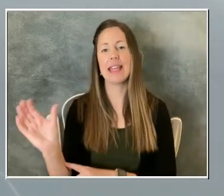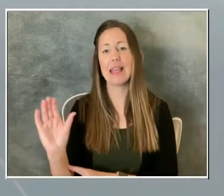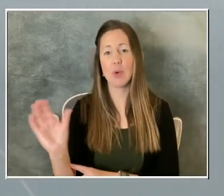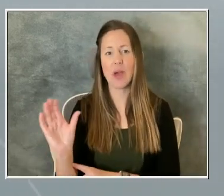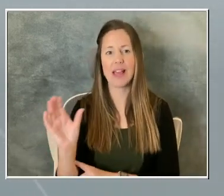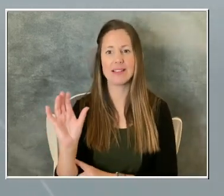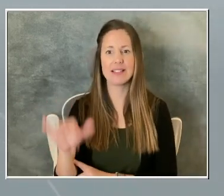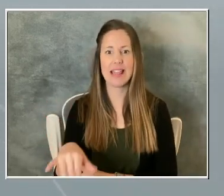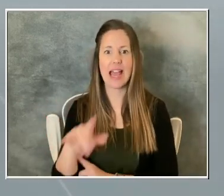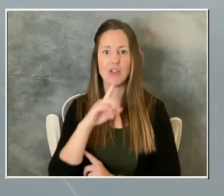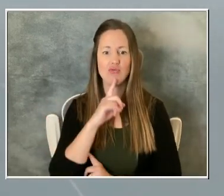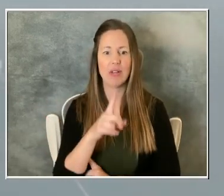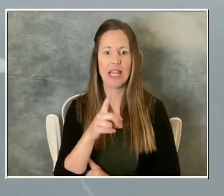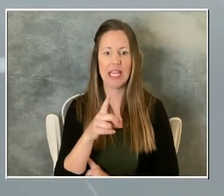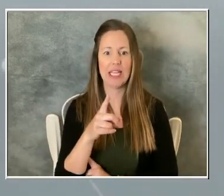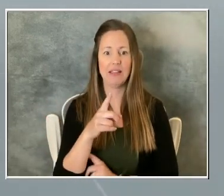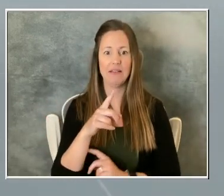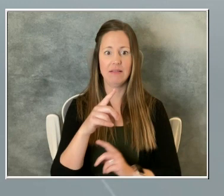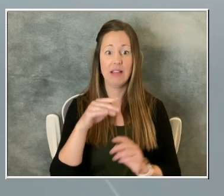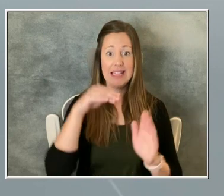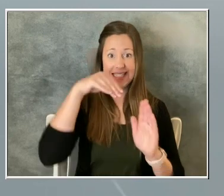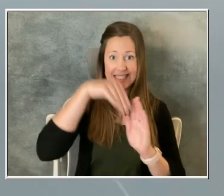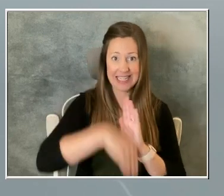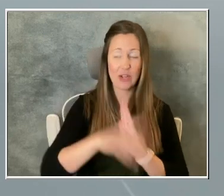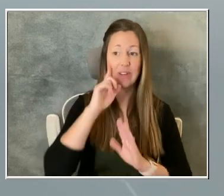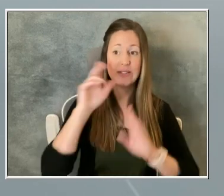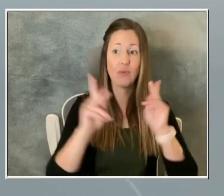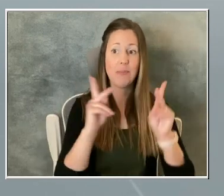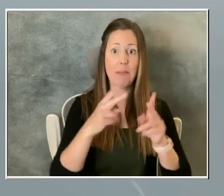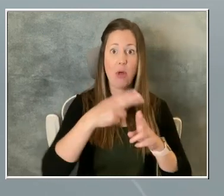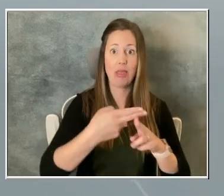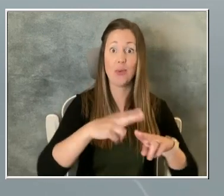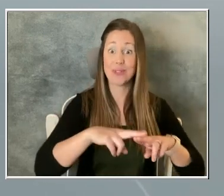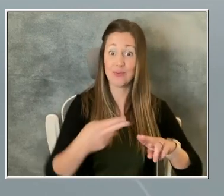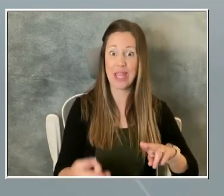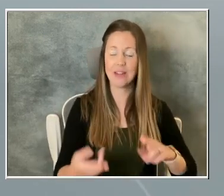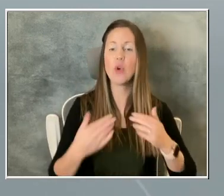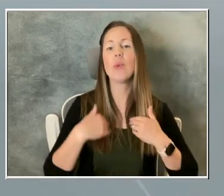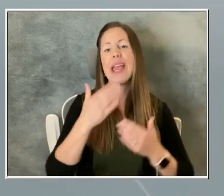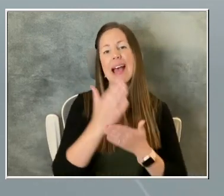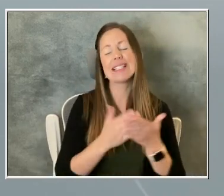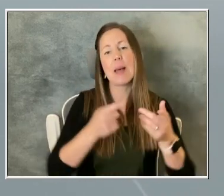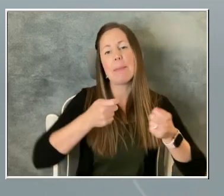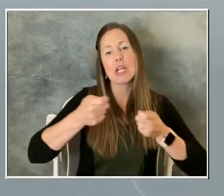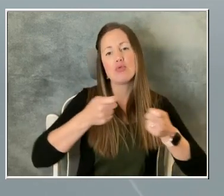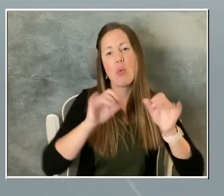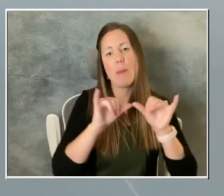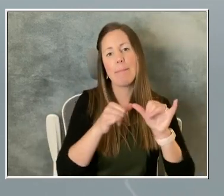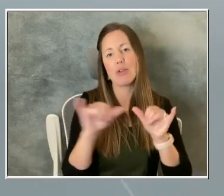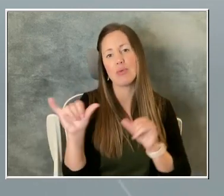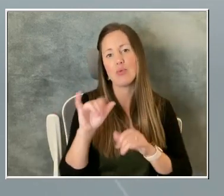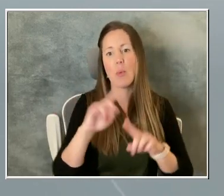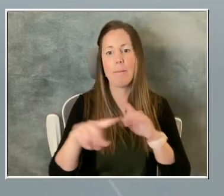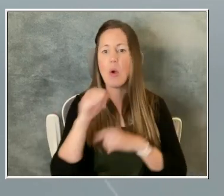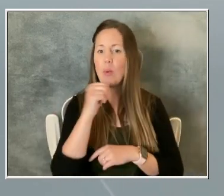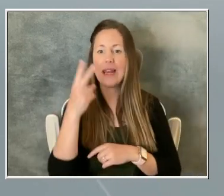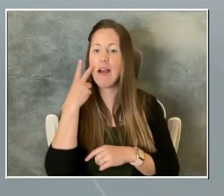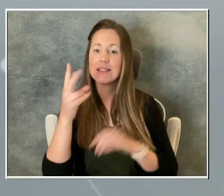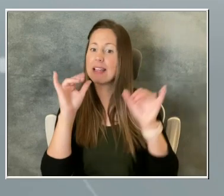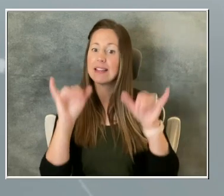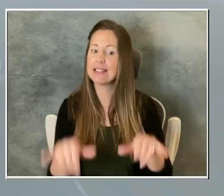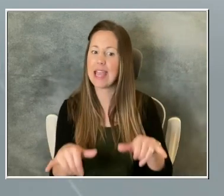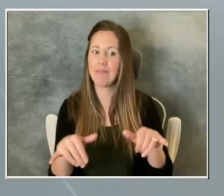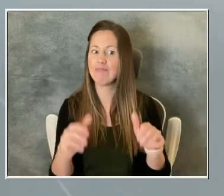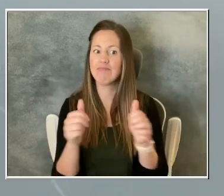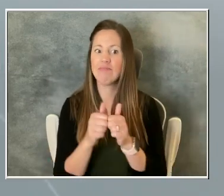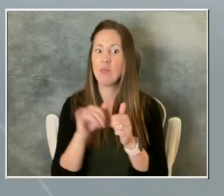patients who were able to lose weight, and we did have controls, and we did not see that same decline in controls. So of course, the controls